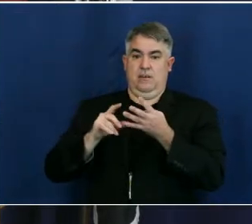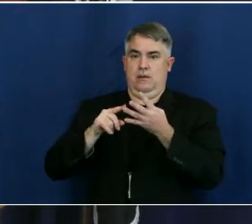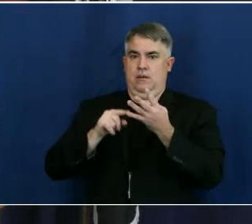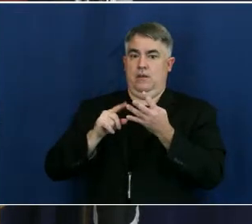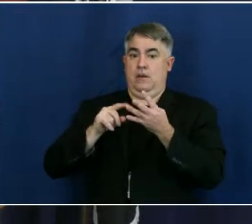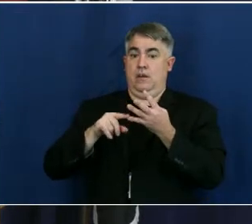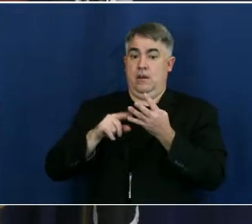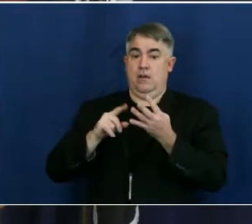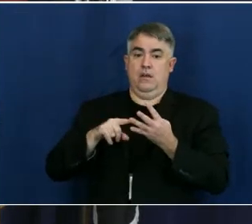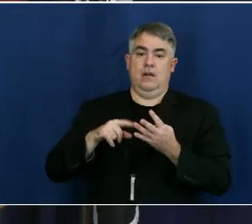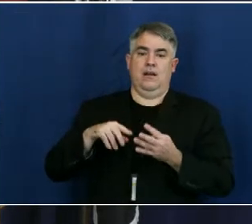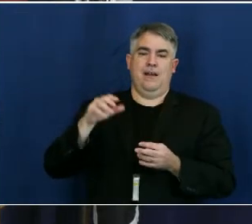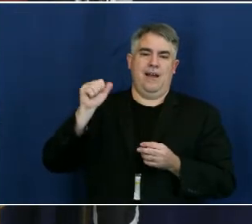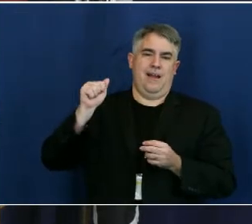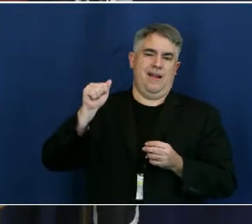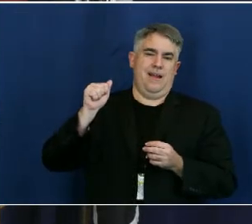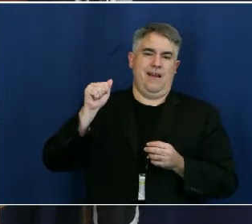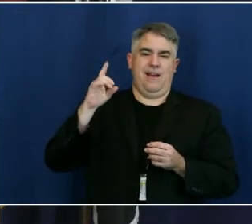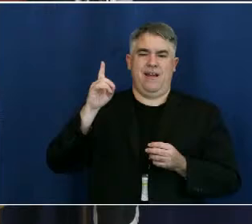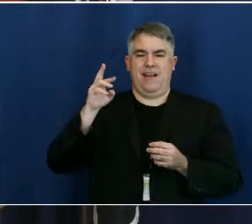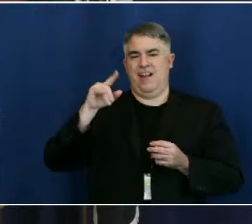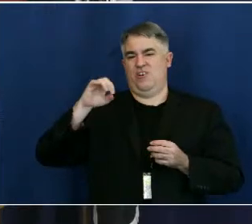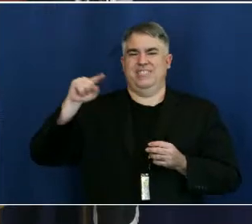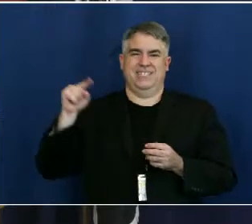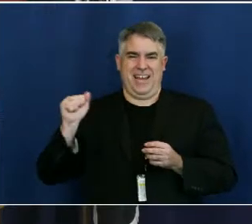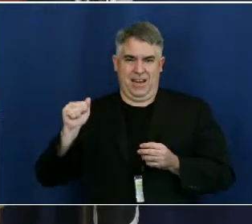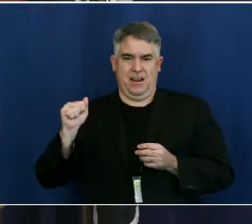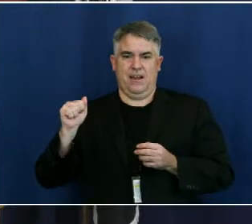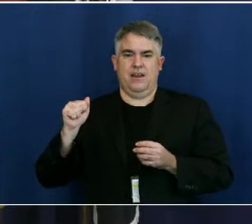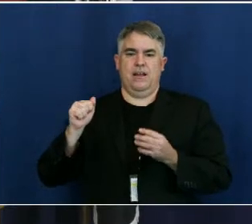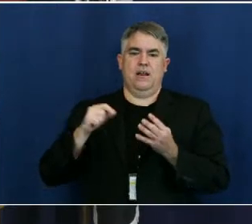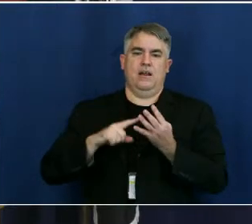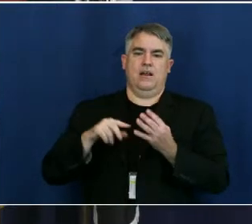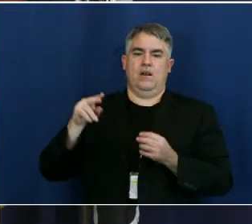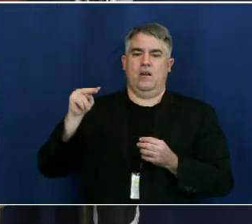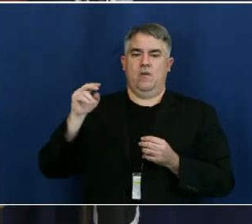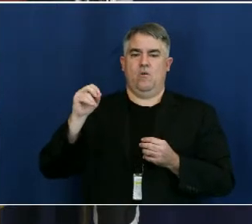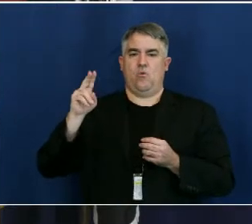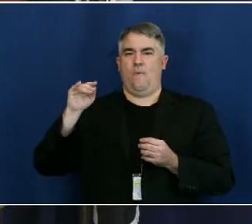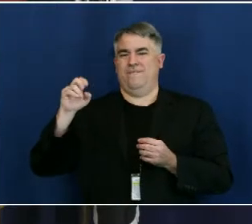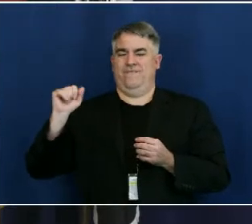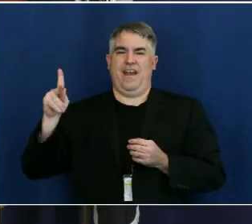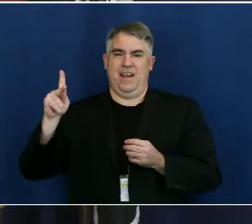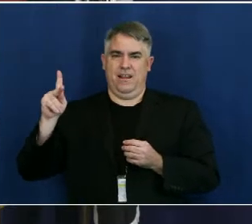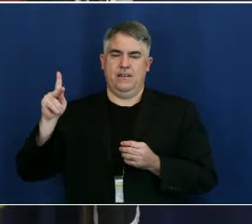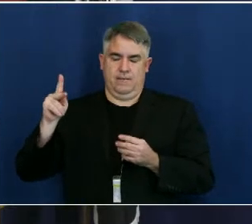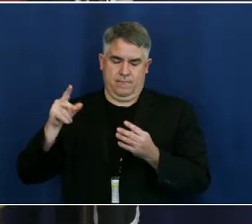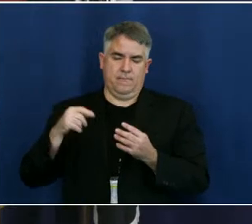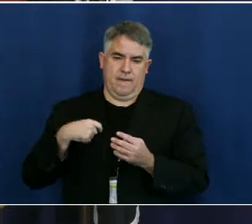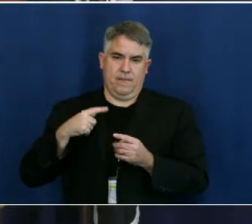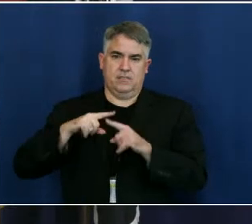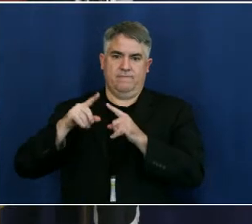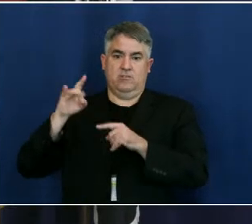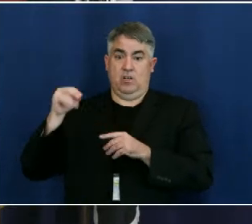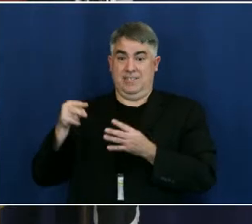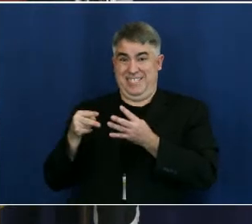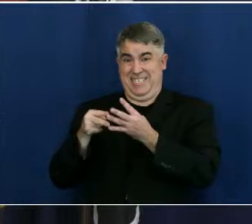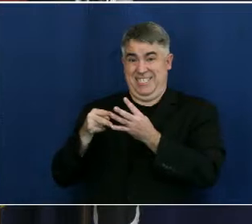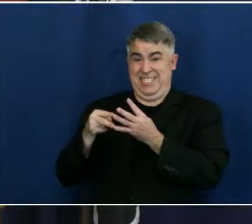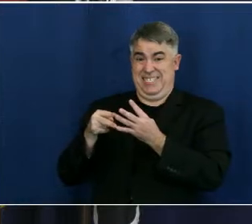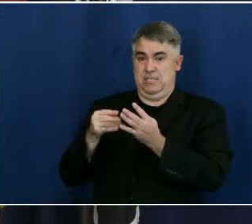and Norvax. So there's more vaccine coming. But again, we have to be patient,